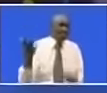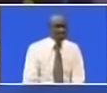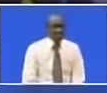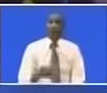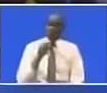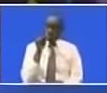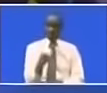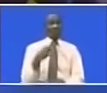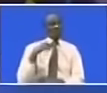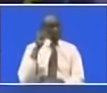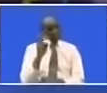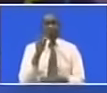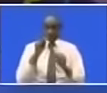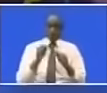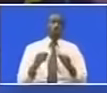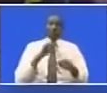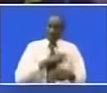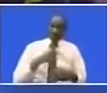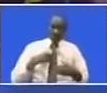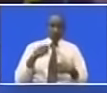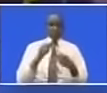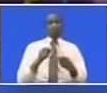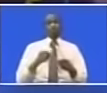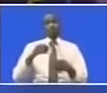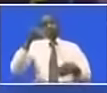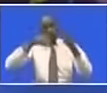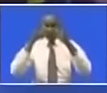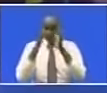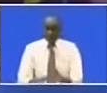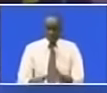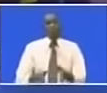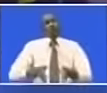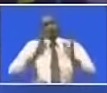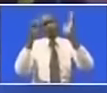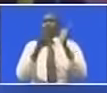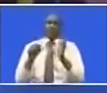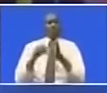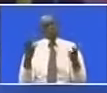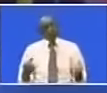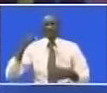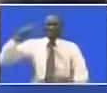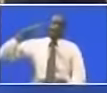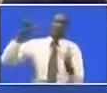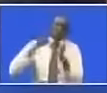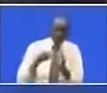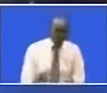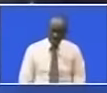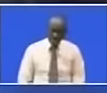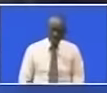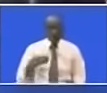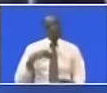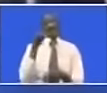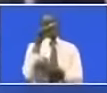Kwa hiyo naona watanisaidia yule niliyemchagua. Tuna shida ya barabara, umeme. Kwa hiyo